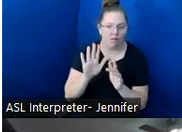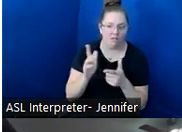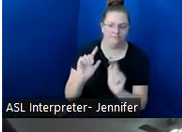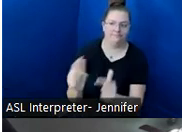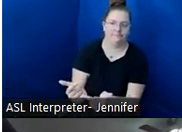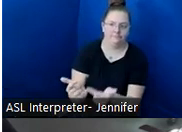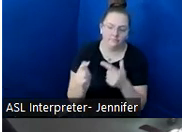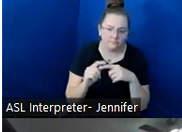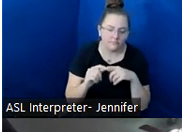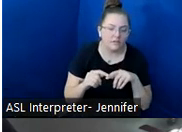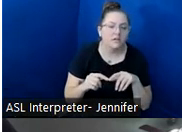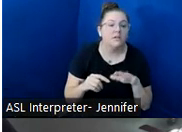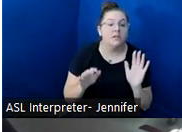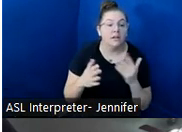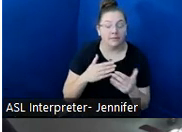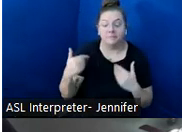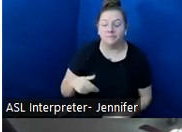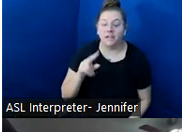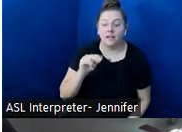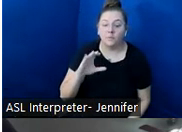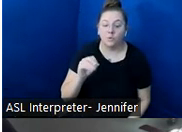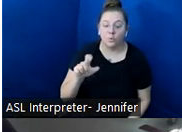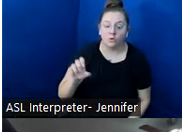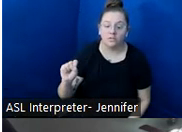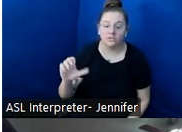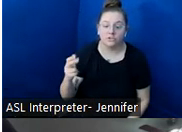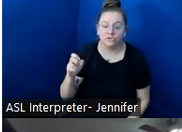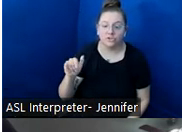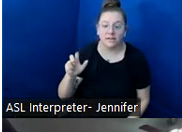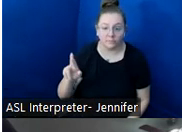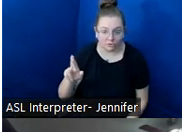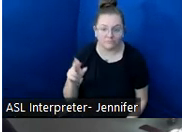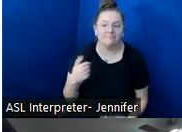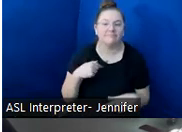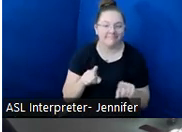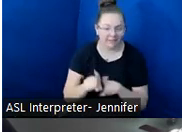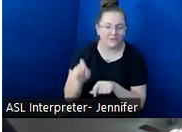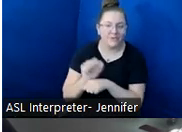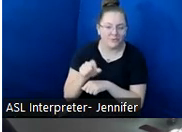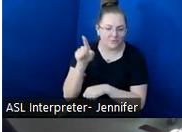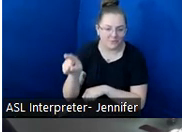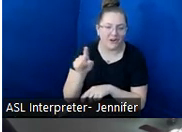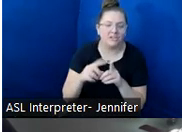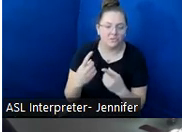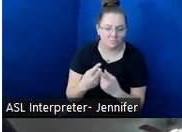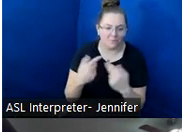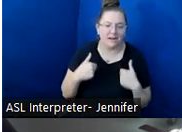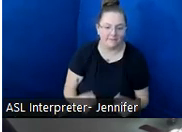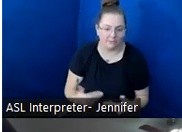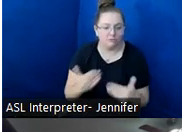presentation. So my name's Nicole Scheiber. I also work at Department of Human Services in the Disability Services